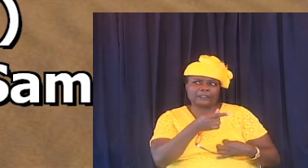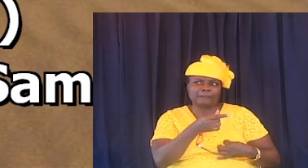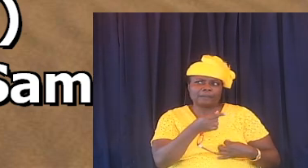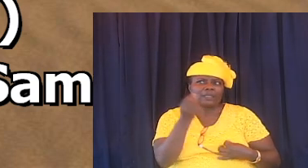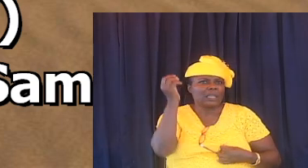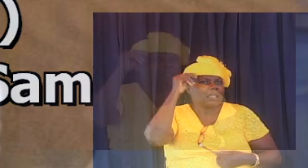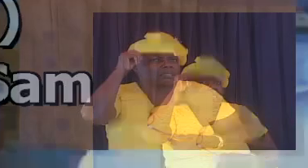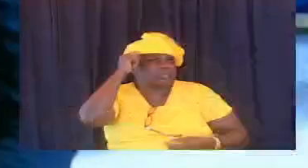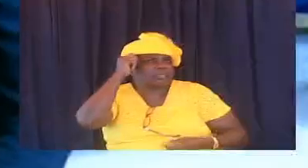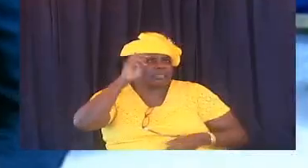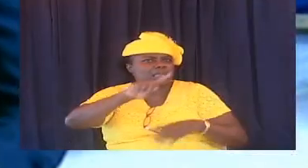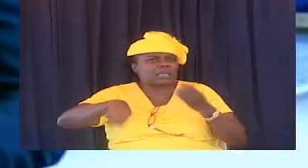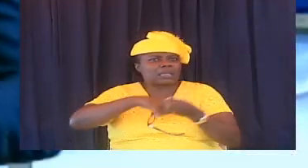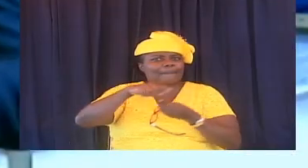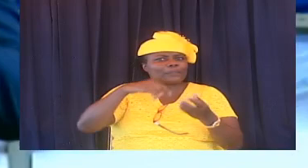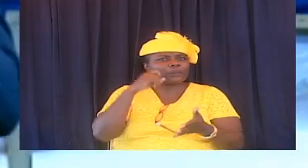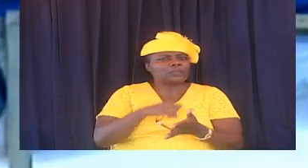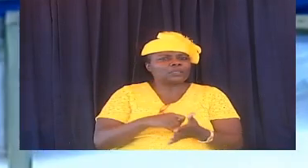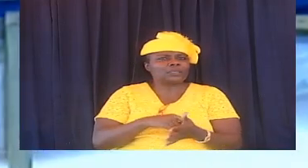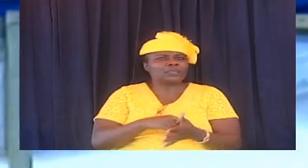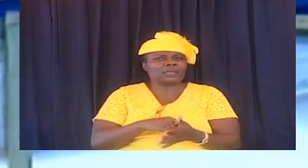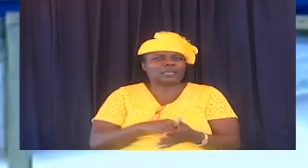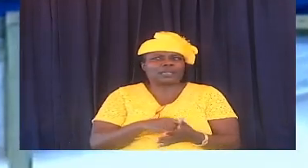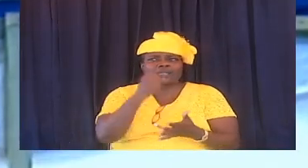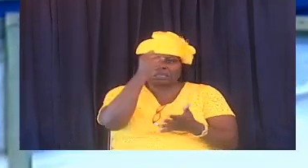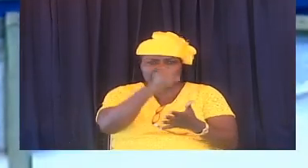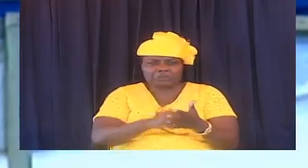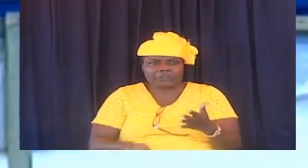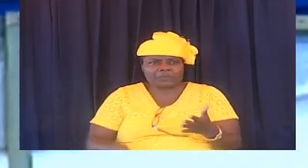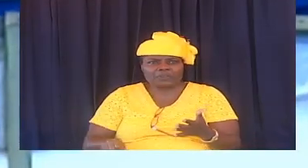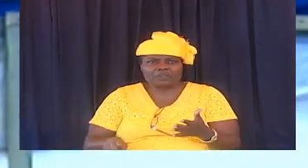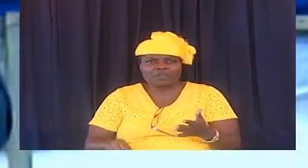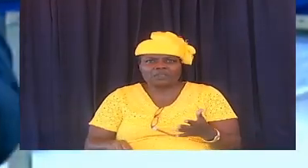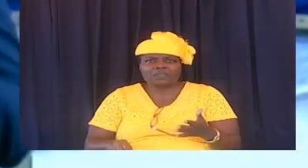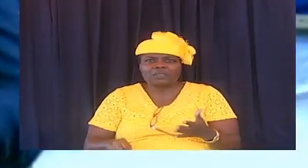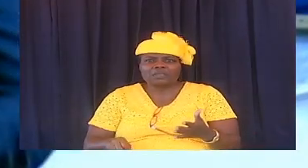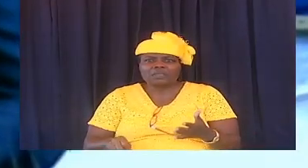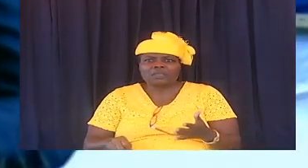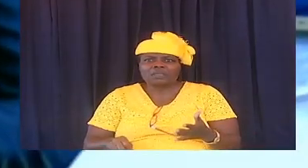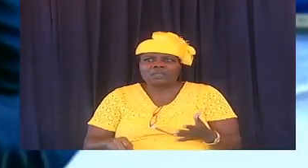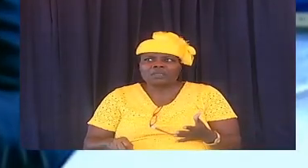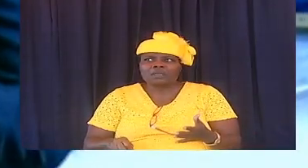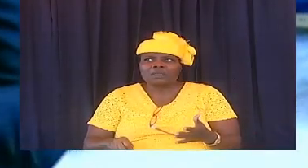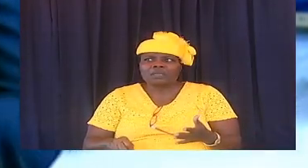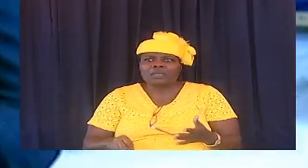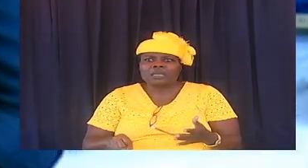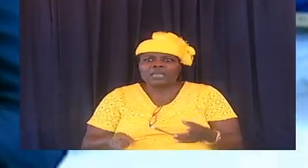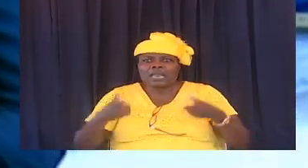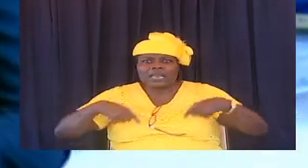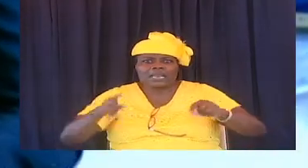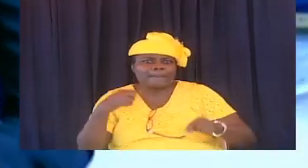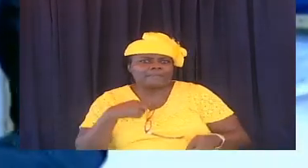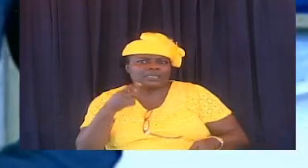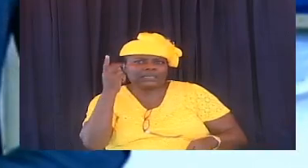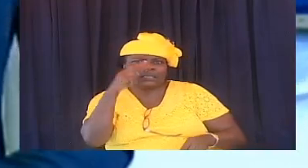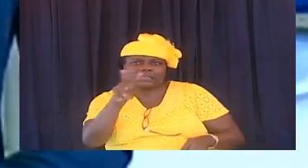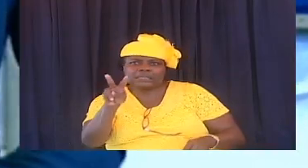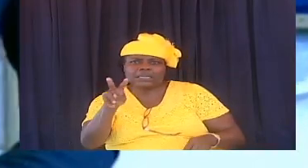about it. And, you know, this scripture resembles just the kindness that the Lord has towards